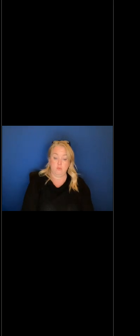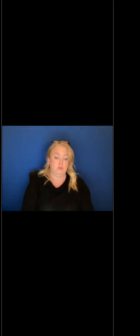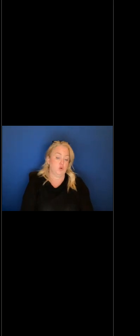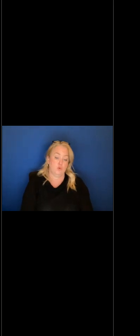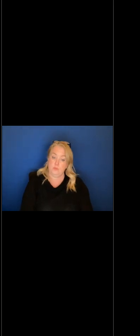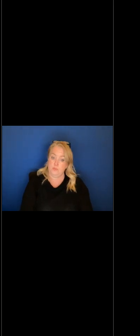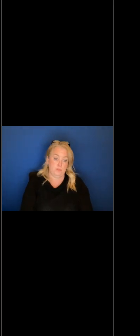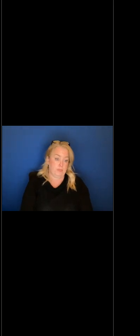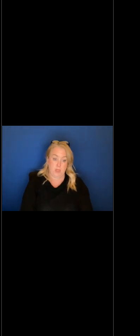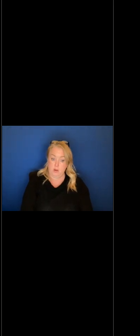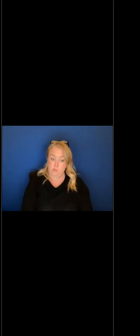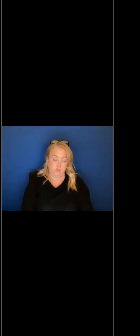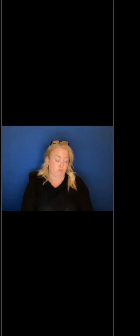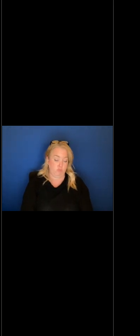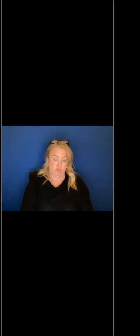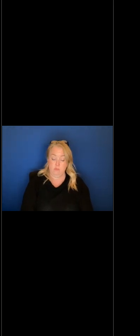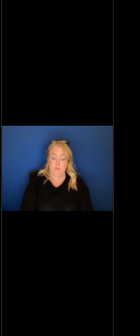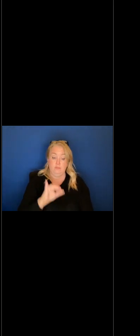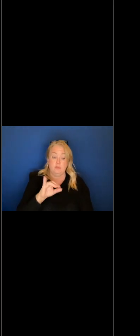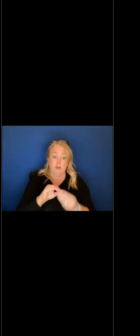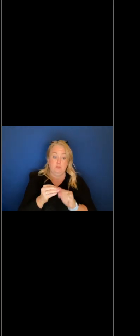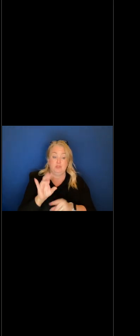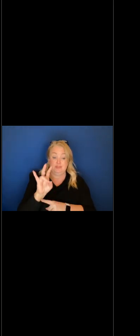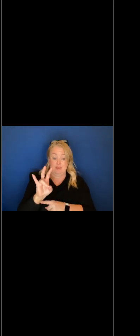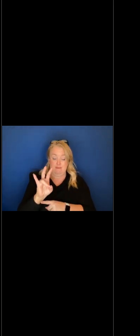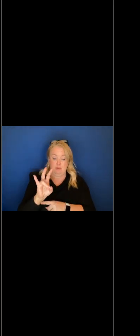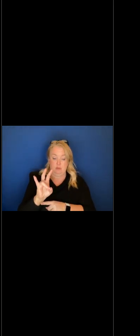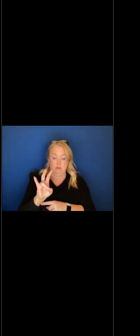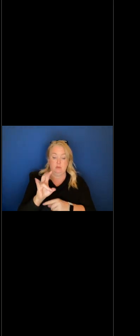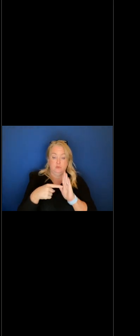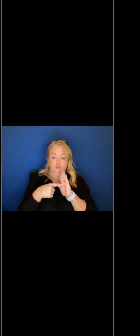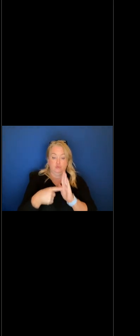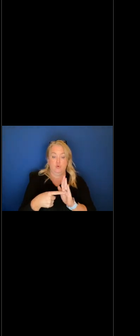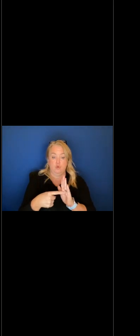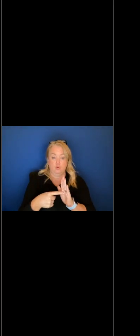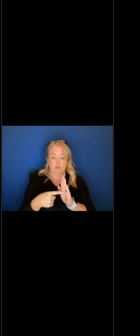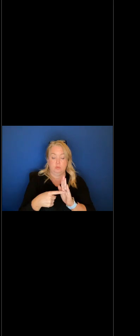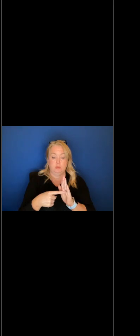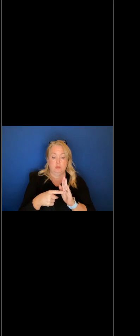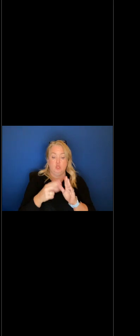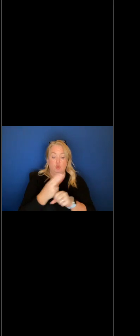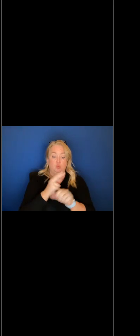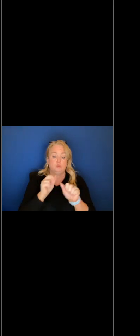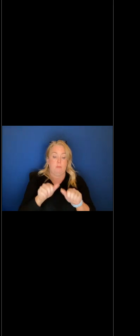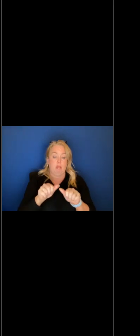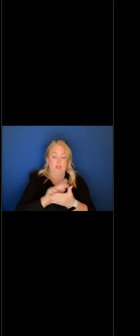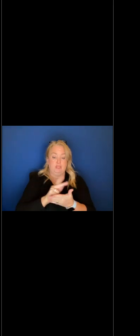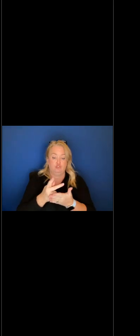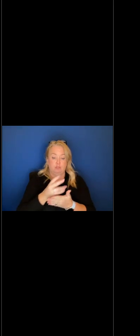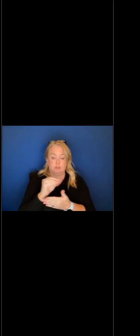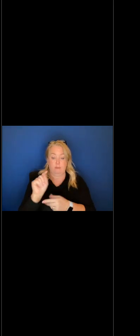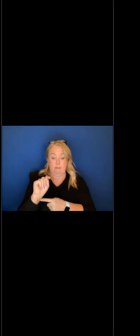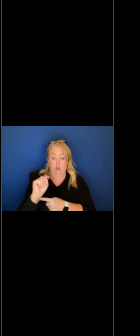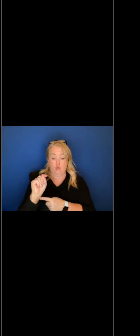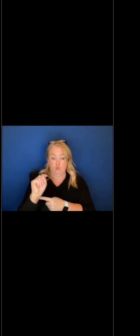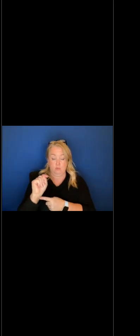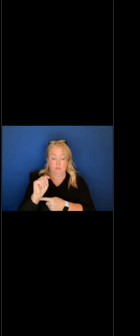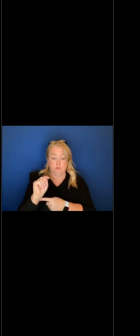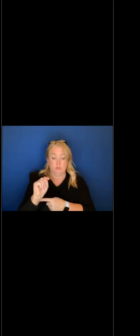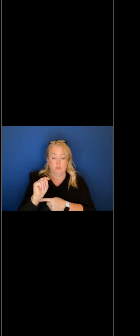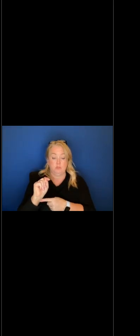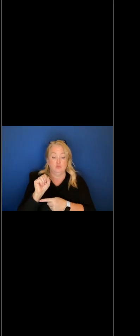No. Requirement 7 addresses the requirement for usable kitchens and bathrooms so that